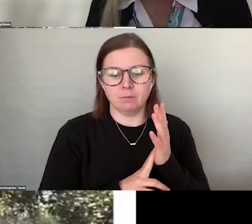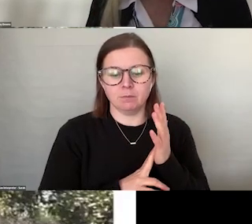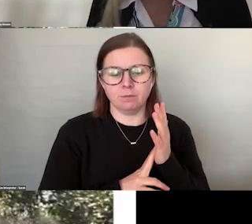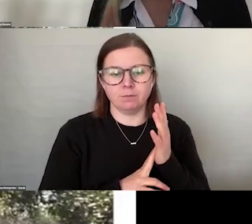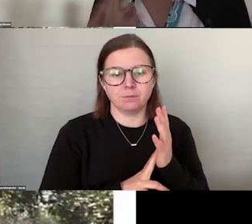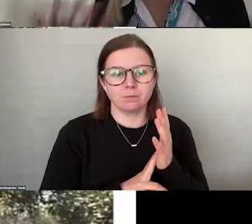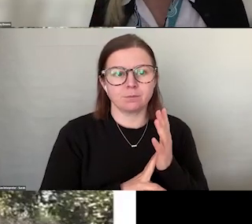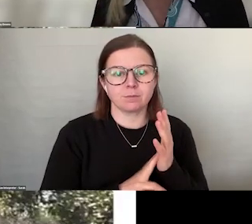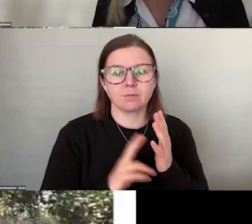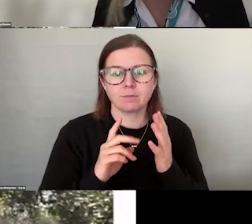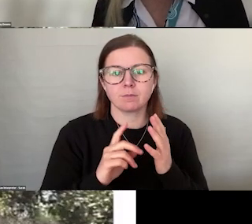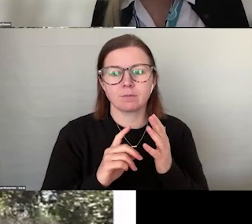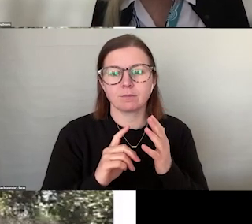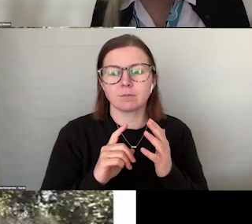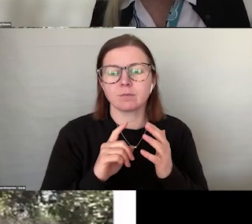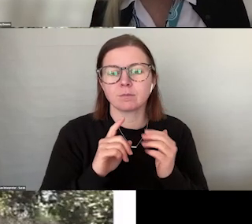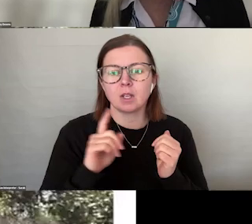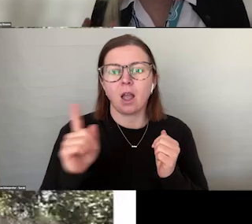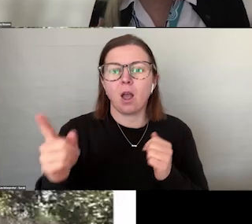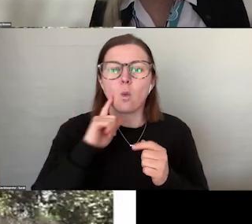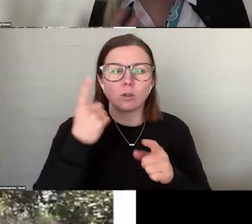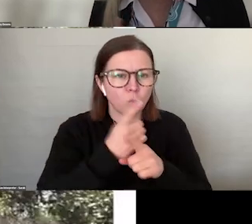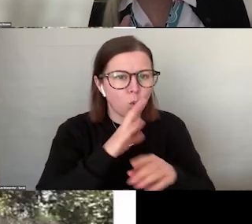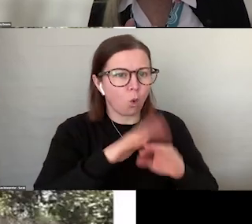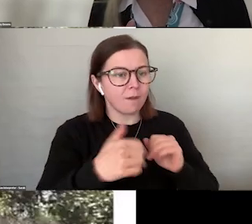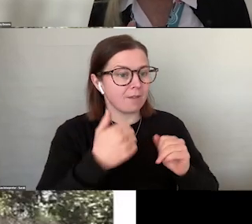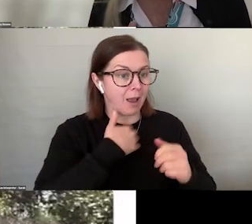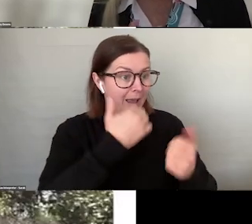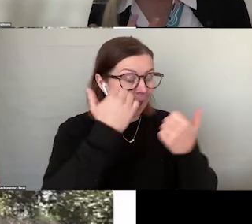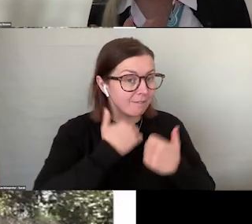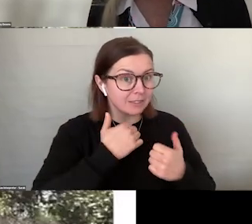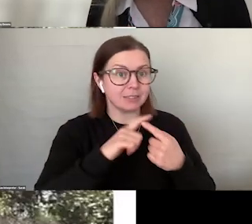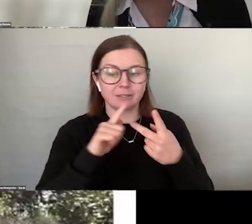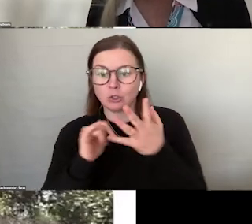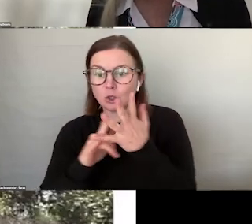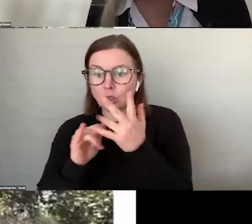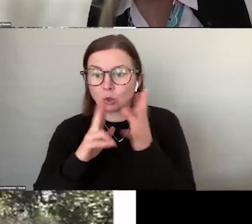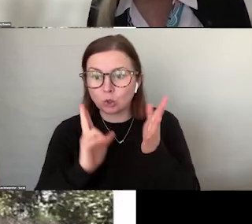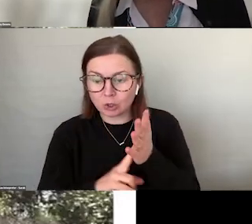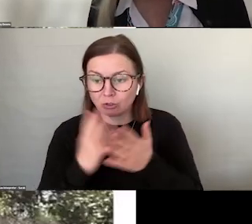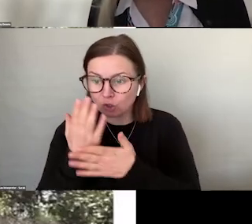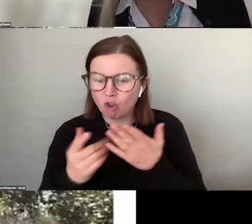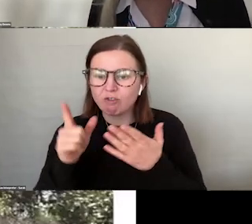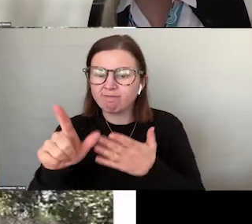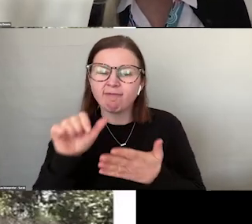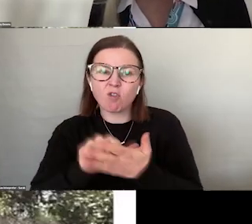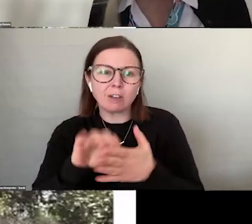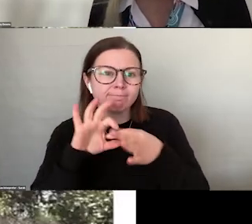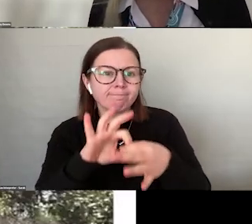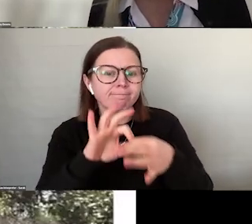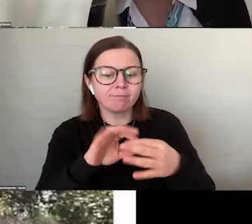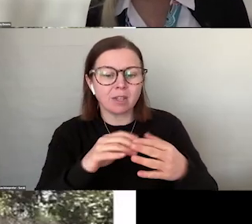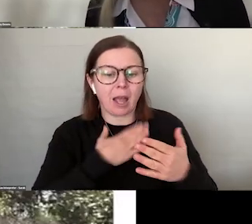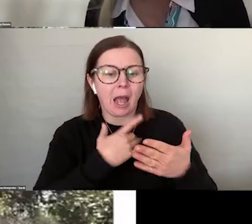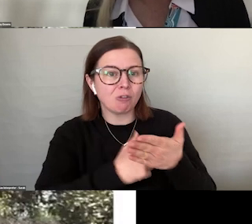our evidence and Susan's story has resonated with many of the recommendations that we have in